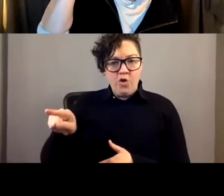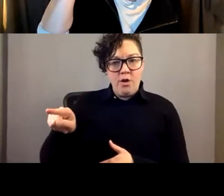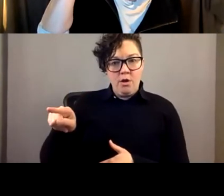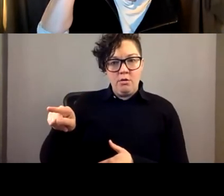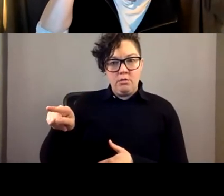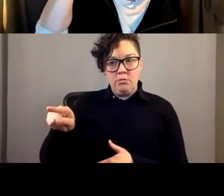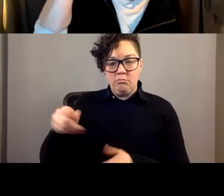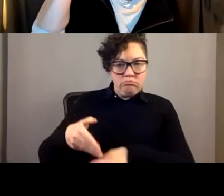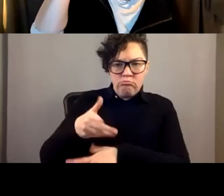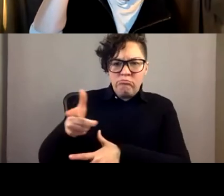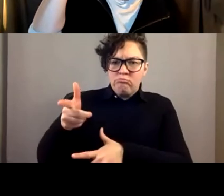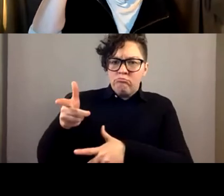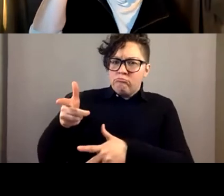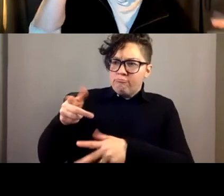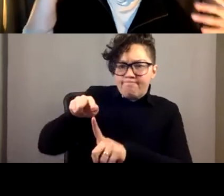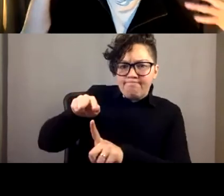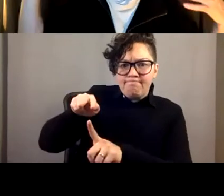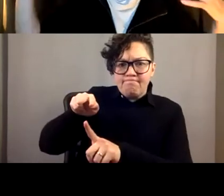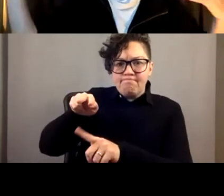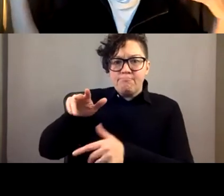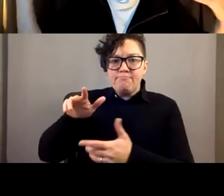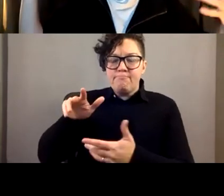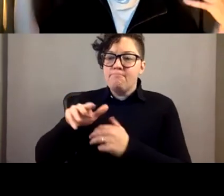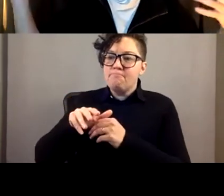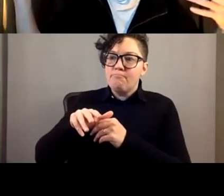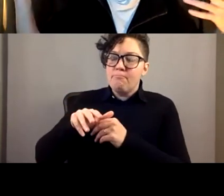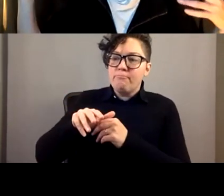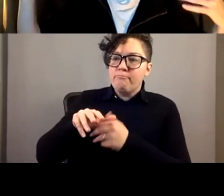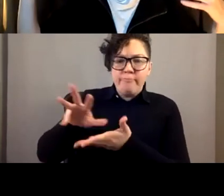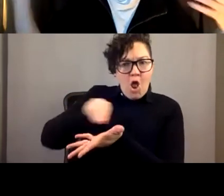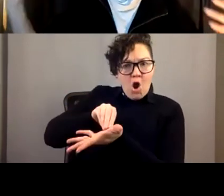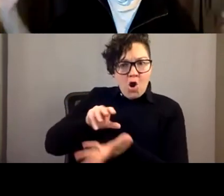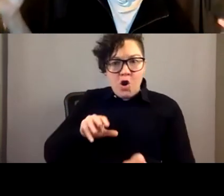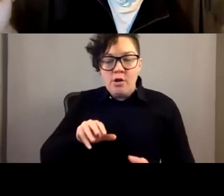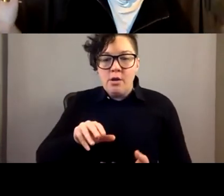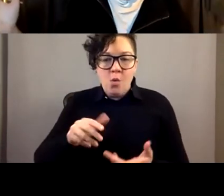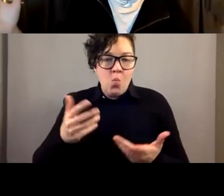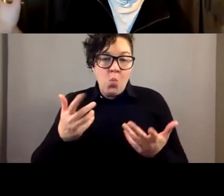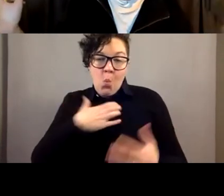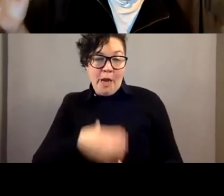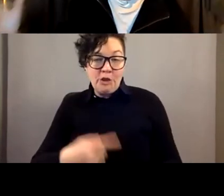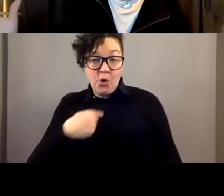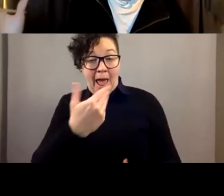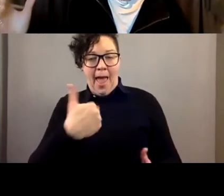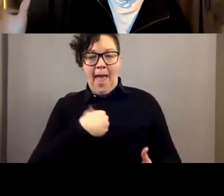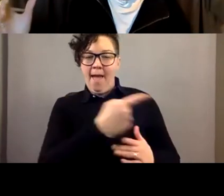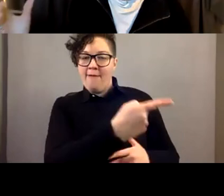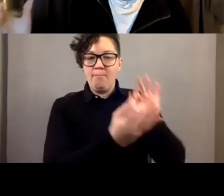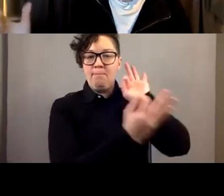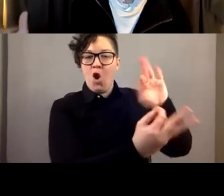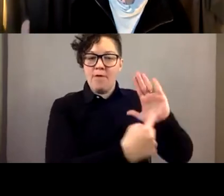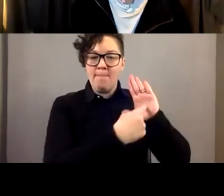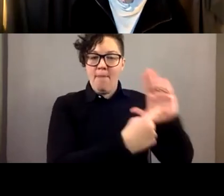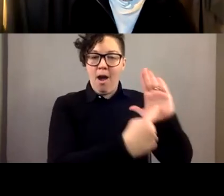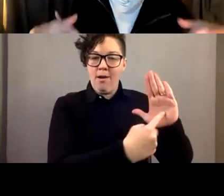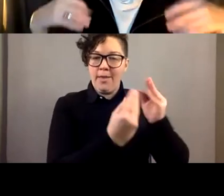there's a tendency to want to find wonderful models that solve our problems. And I think that as Martin